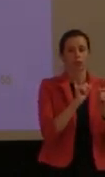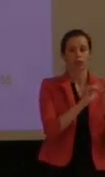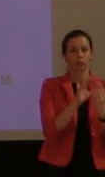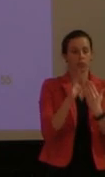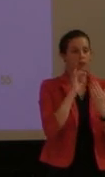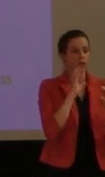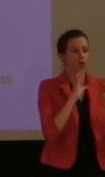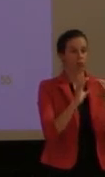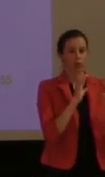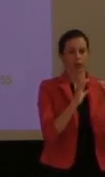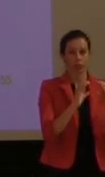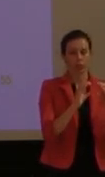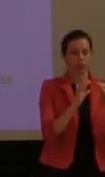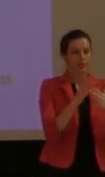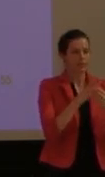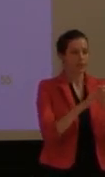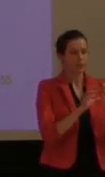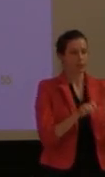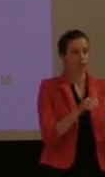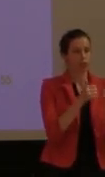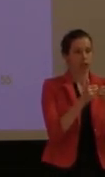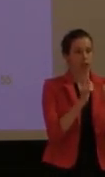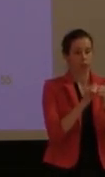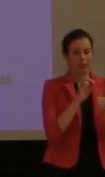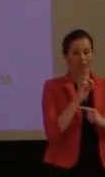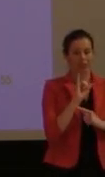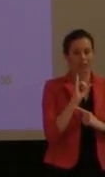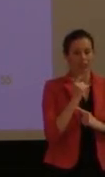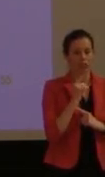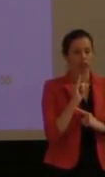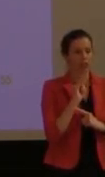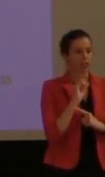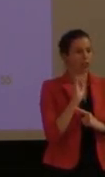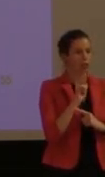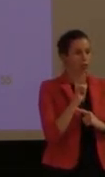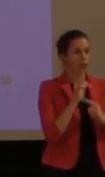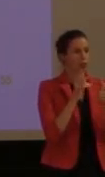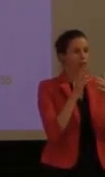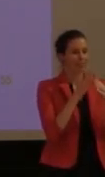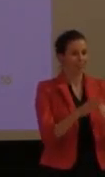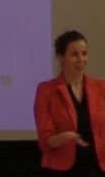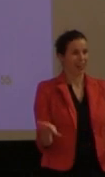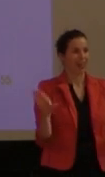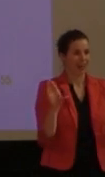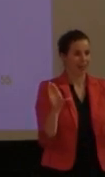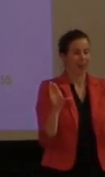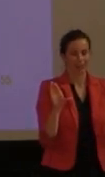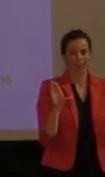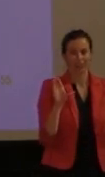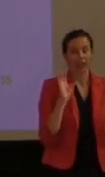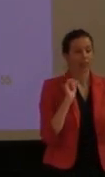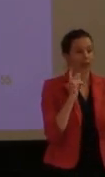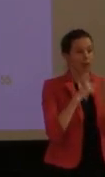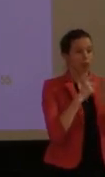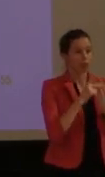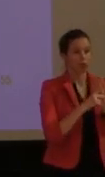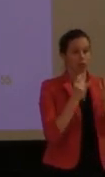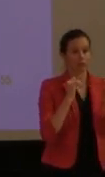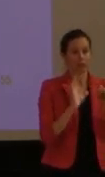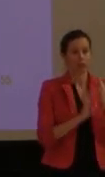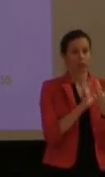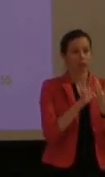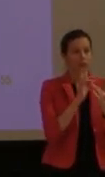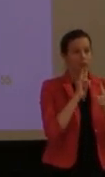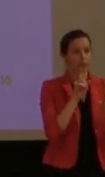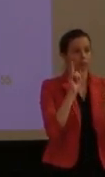There are challenges around the digital divide, low literacy, and low health literacy. If the program is to reach its